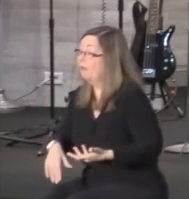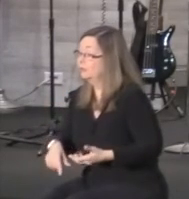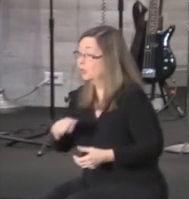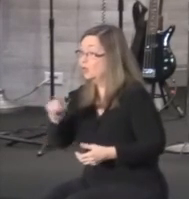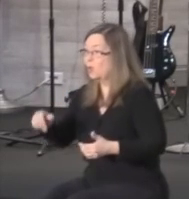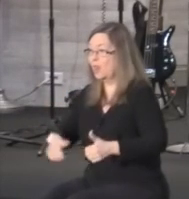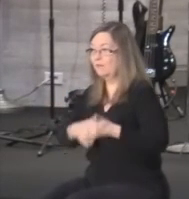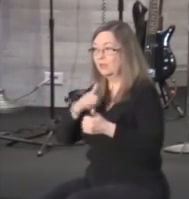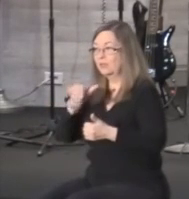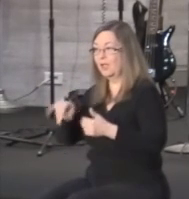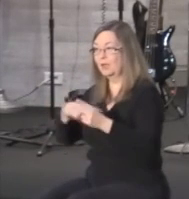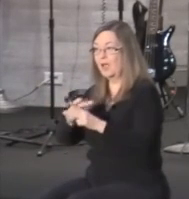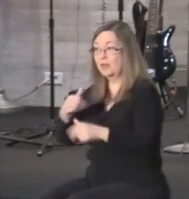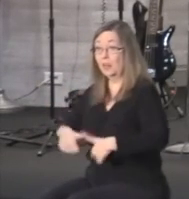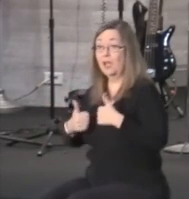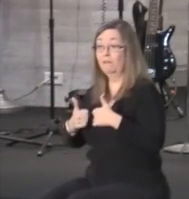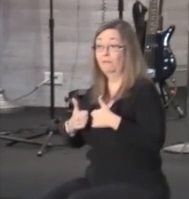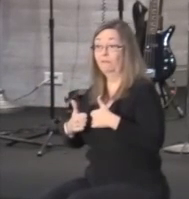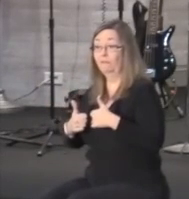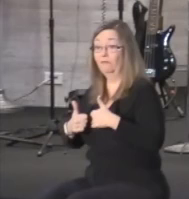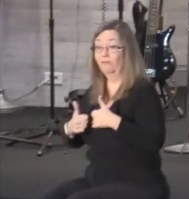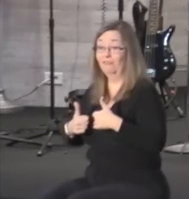Are you living that kind of life?